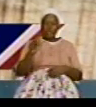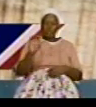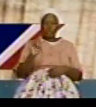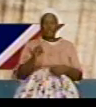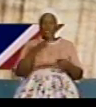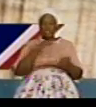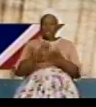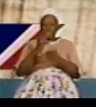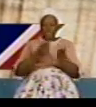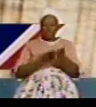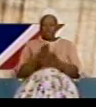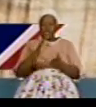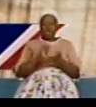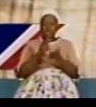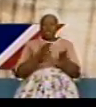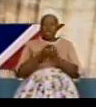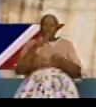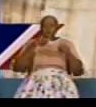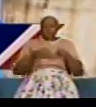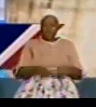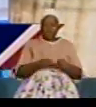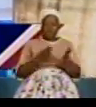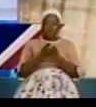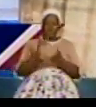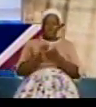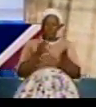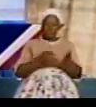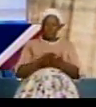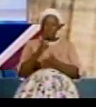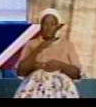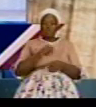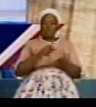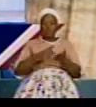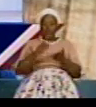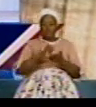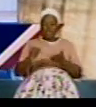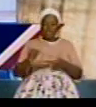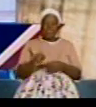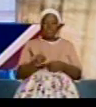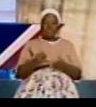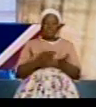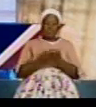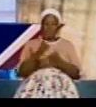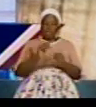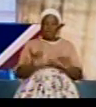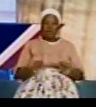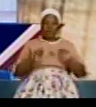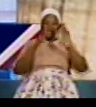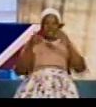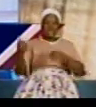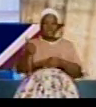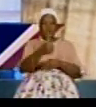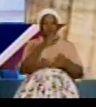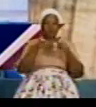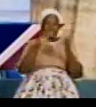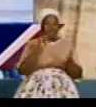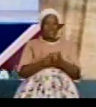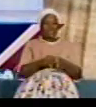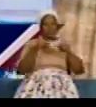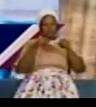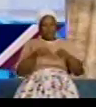That's the truth, purifying truth. And we commit ourselves to that